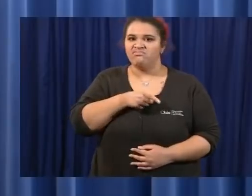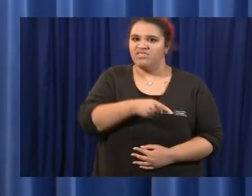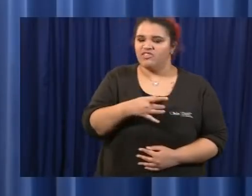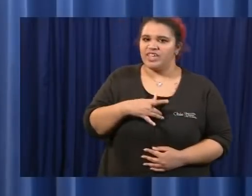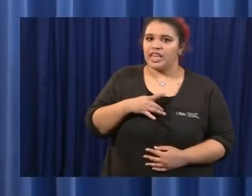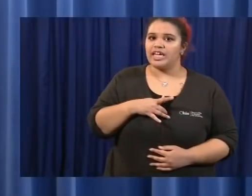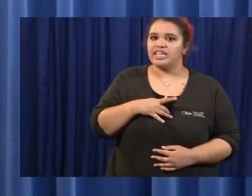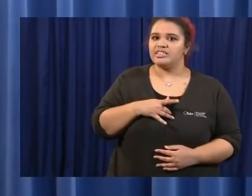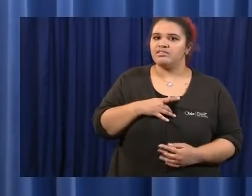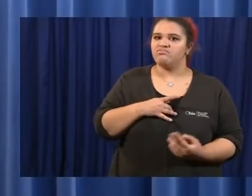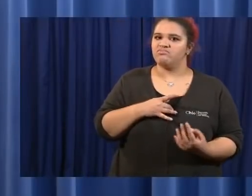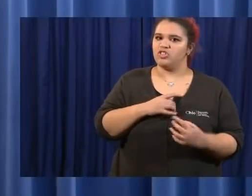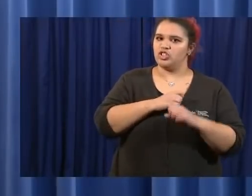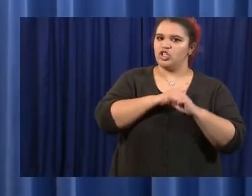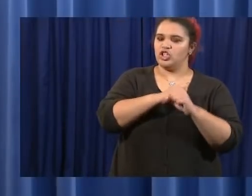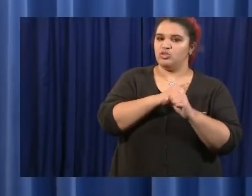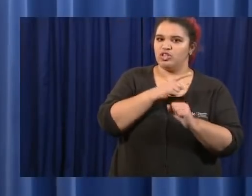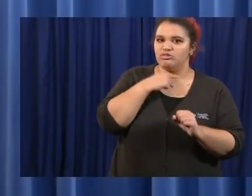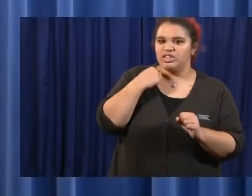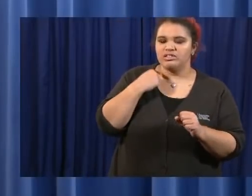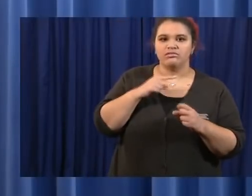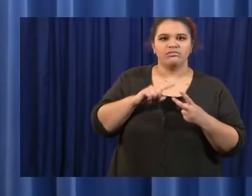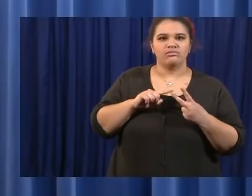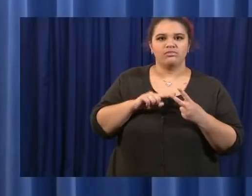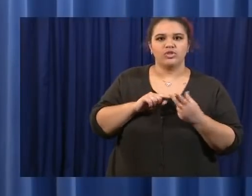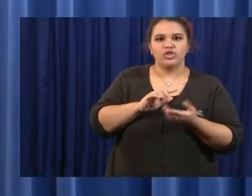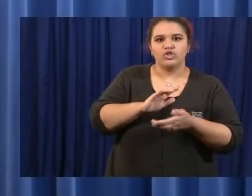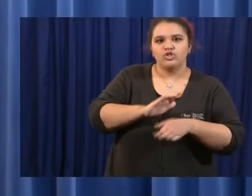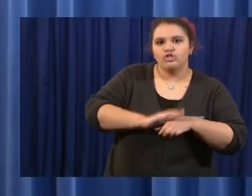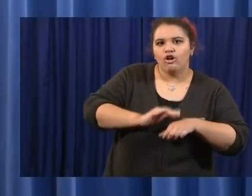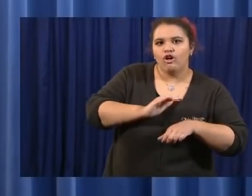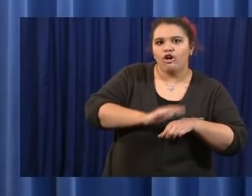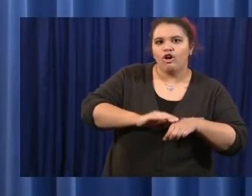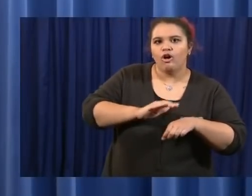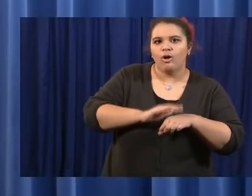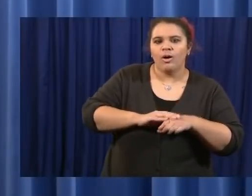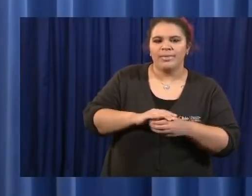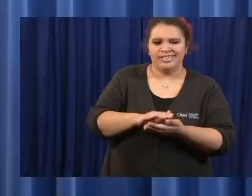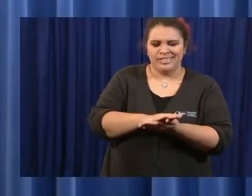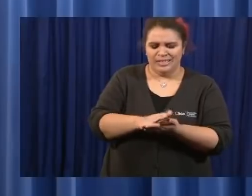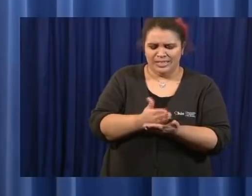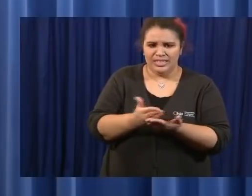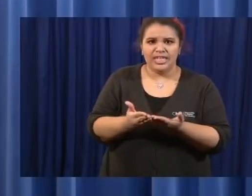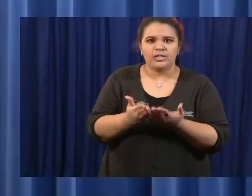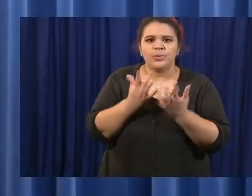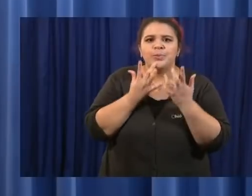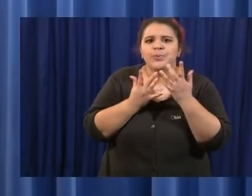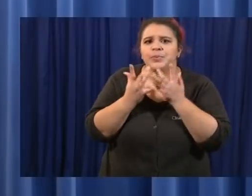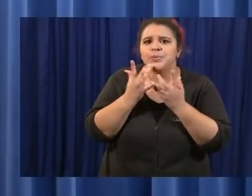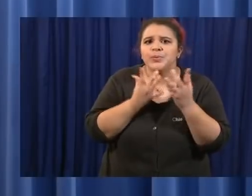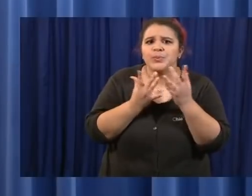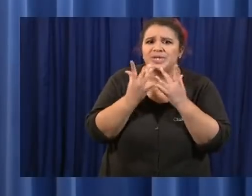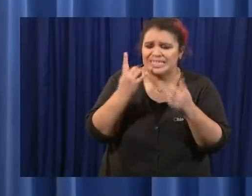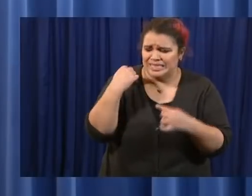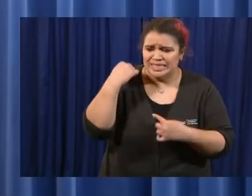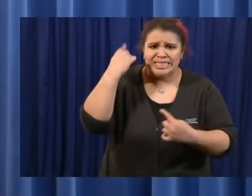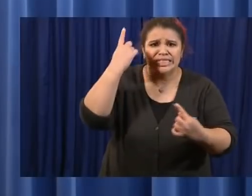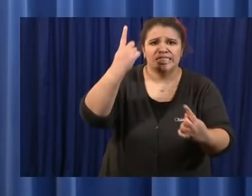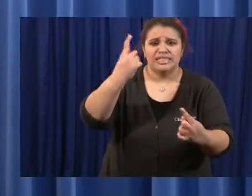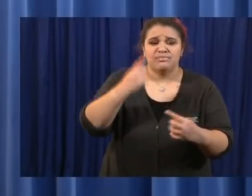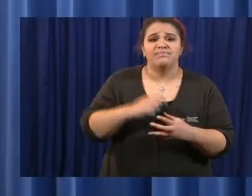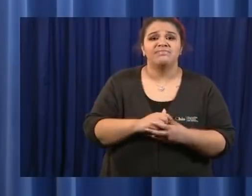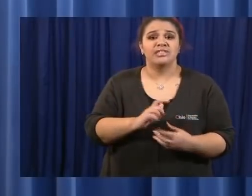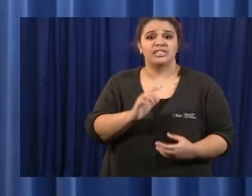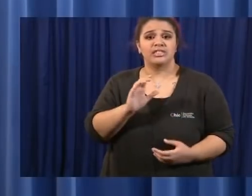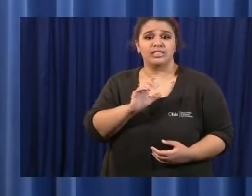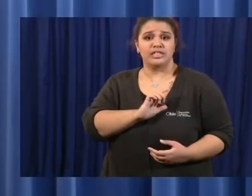heard about shortages of sanitation, soap and hygiene things from the beginning. And we've also heard from COs very